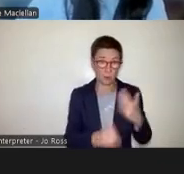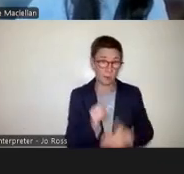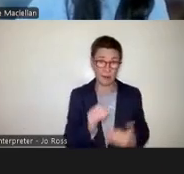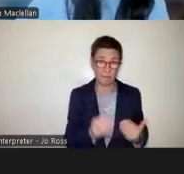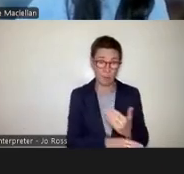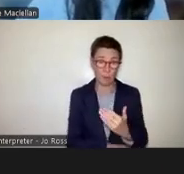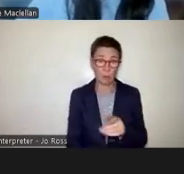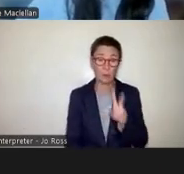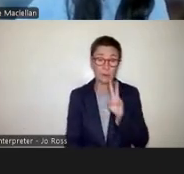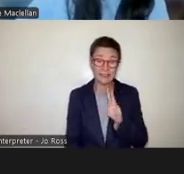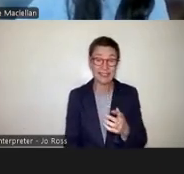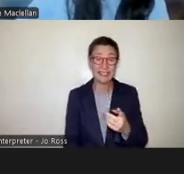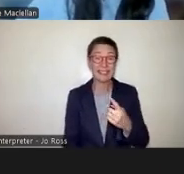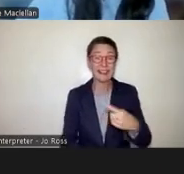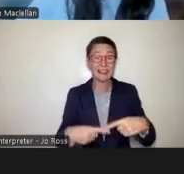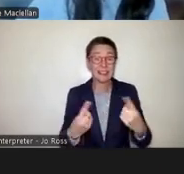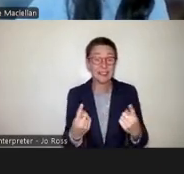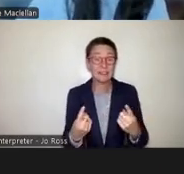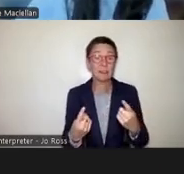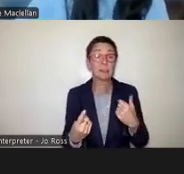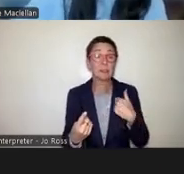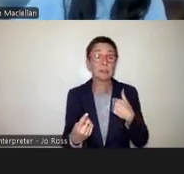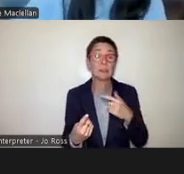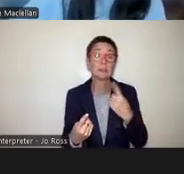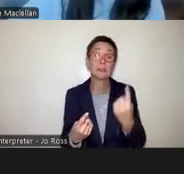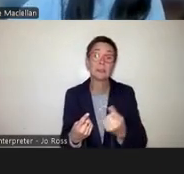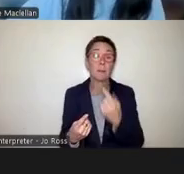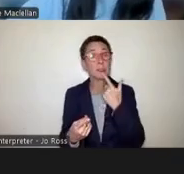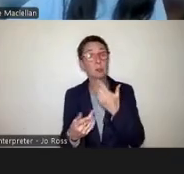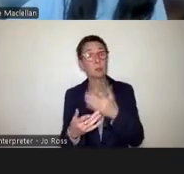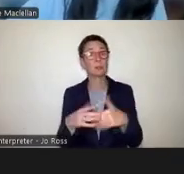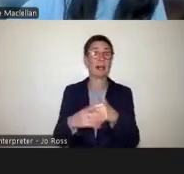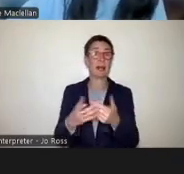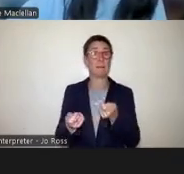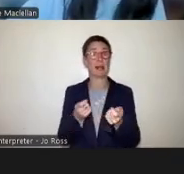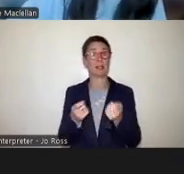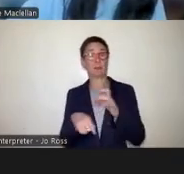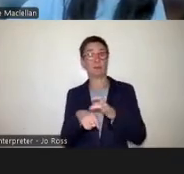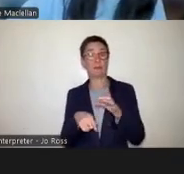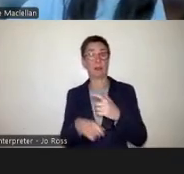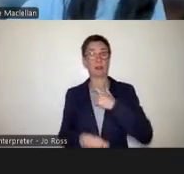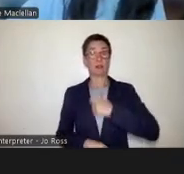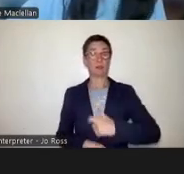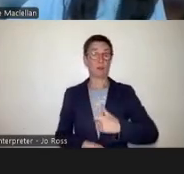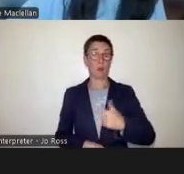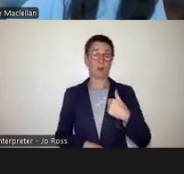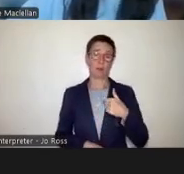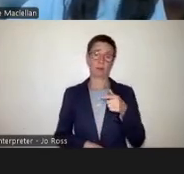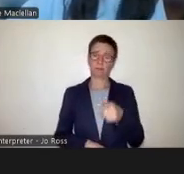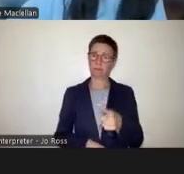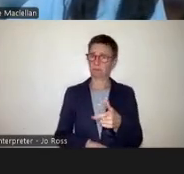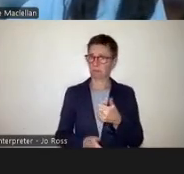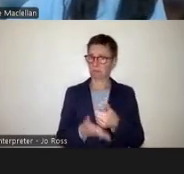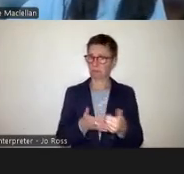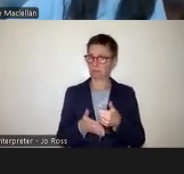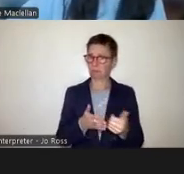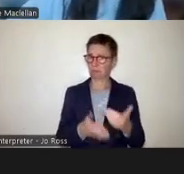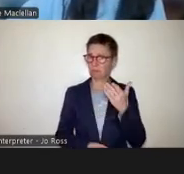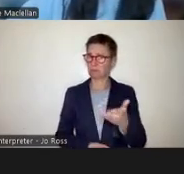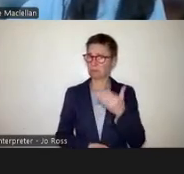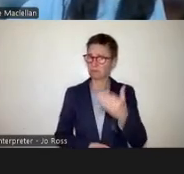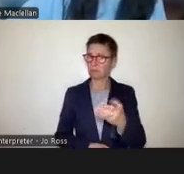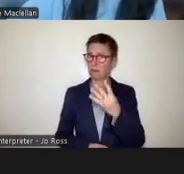that, manage someone that's in a management or professional role is at